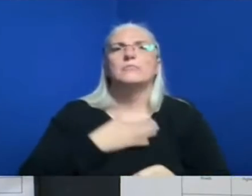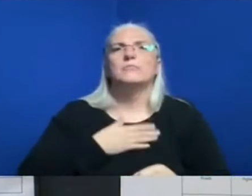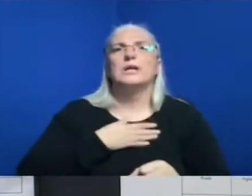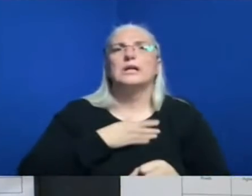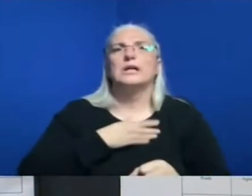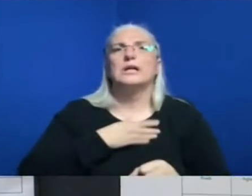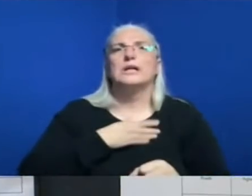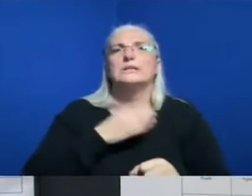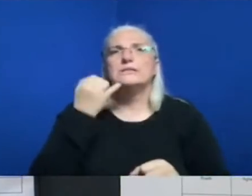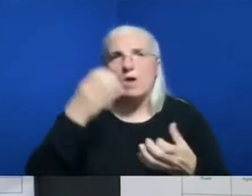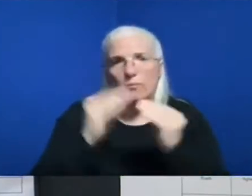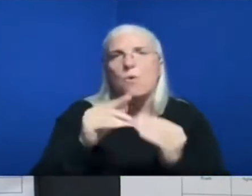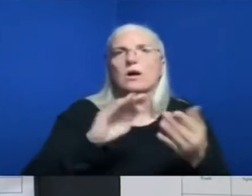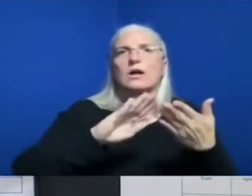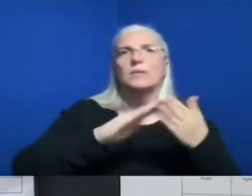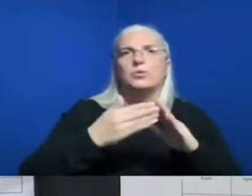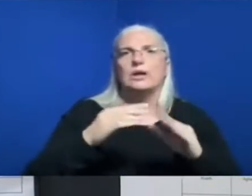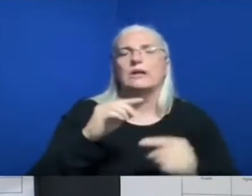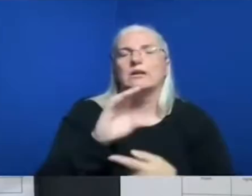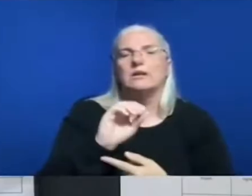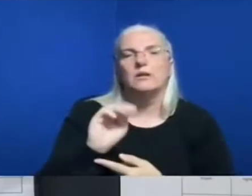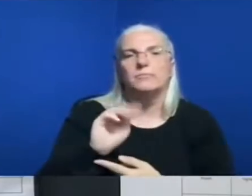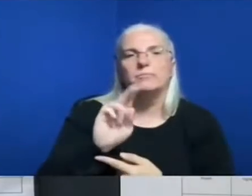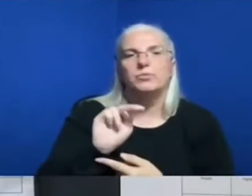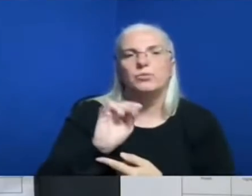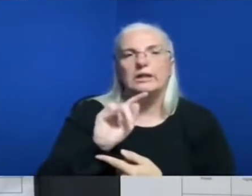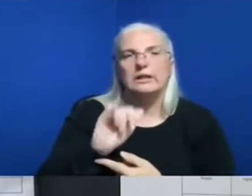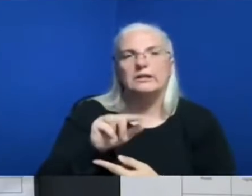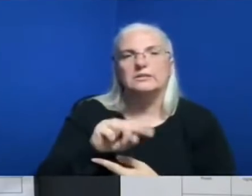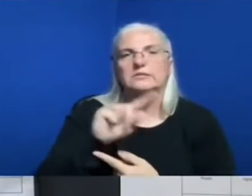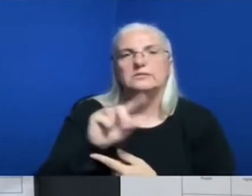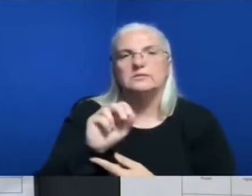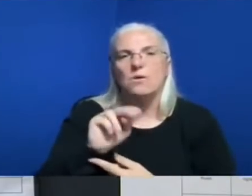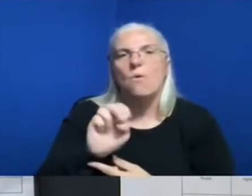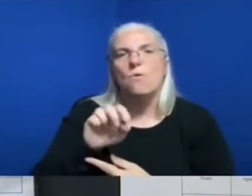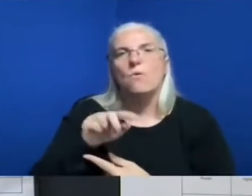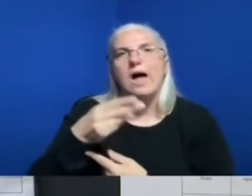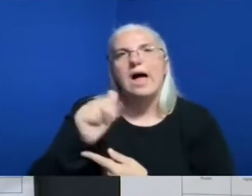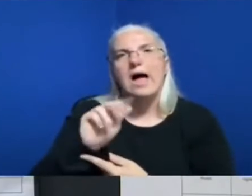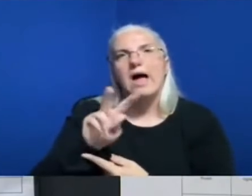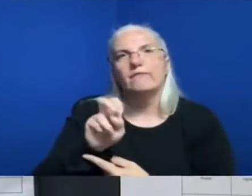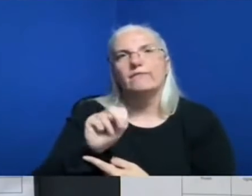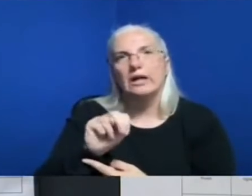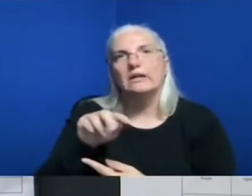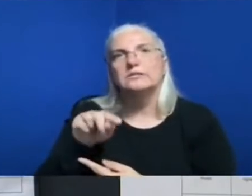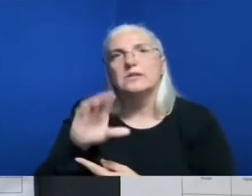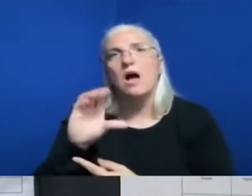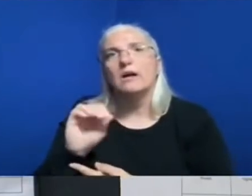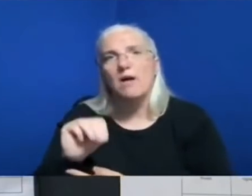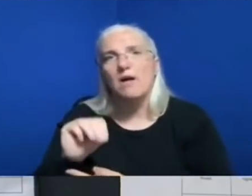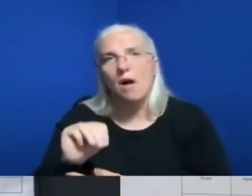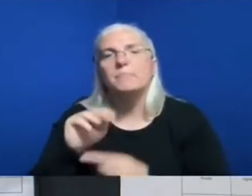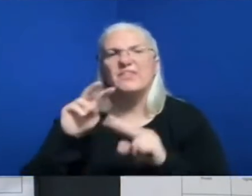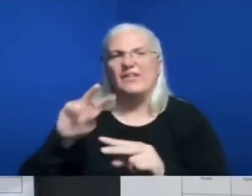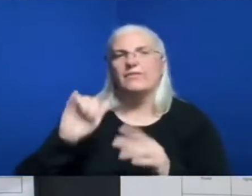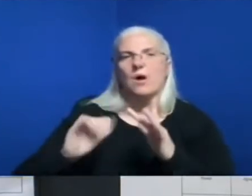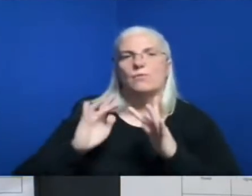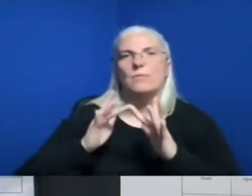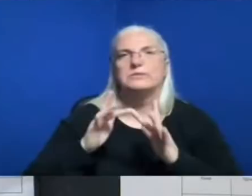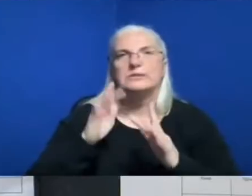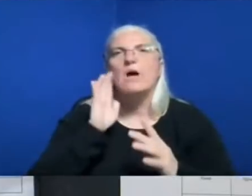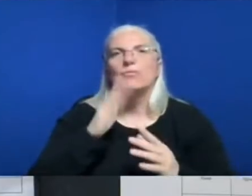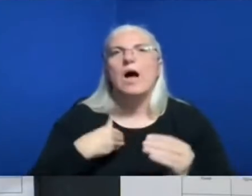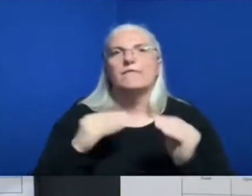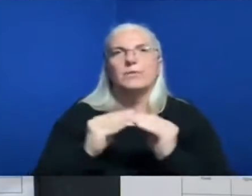community.zonehaven.com to look at the mapping, and as they've already indicated, that's a very active portion of this fire, so that's why we made